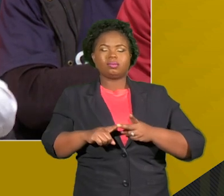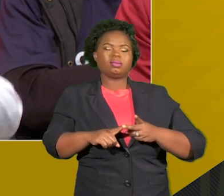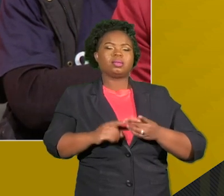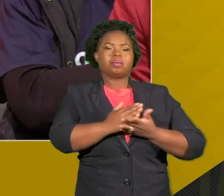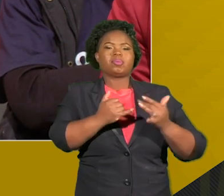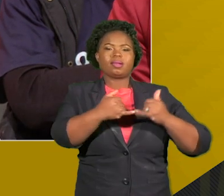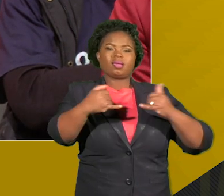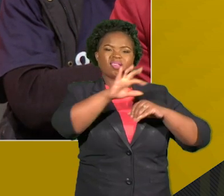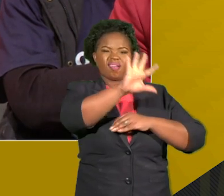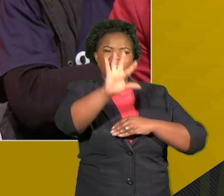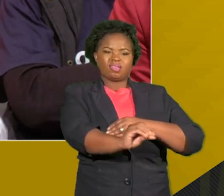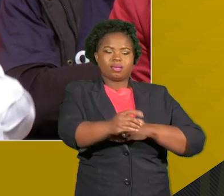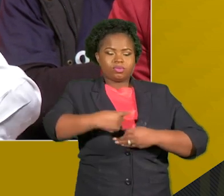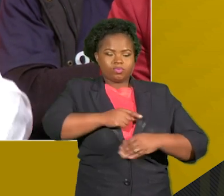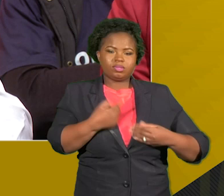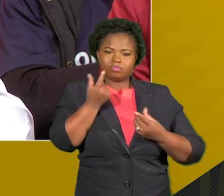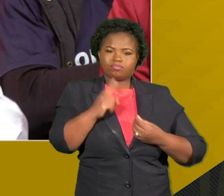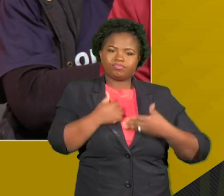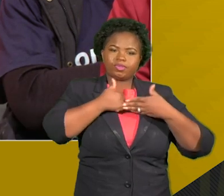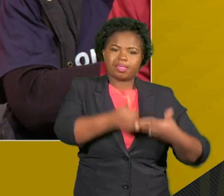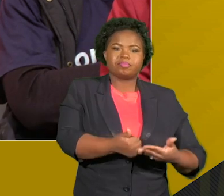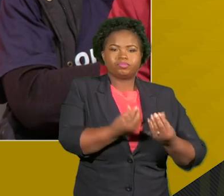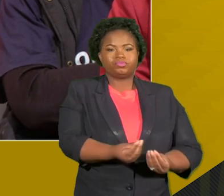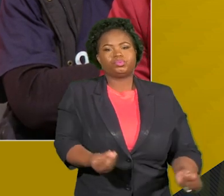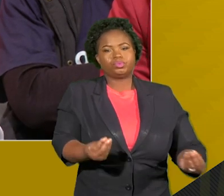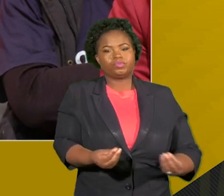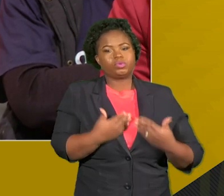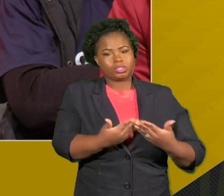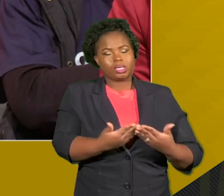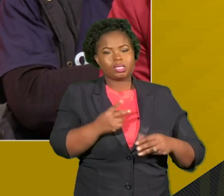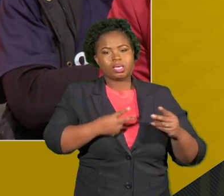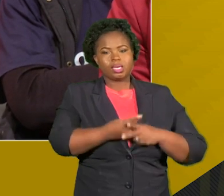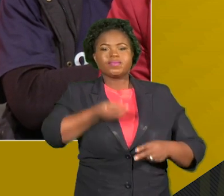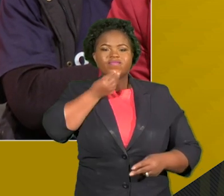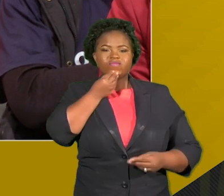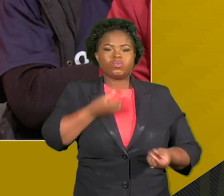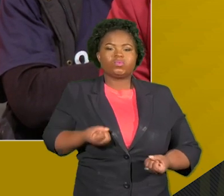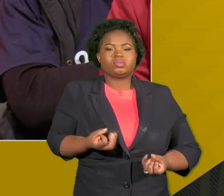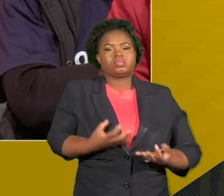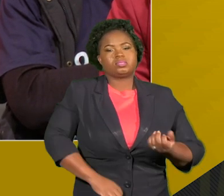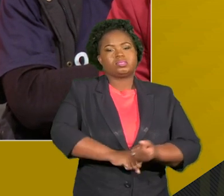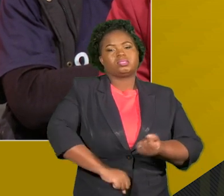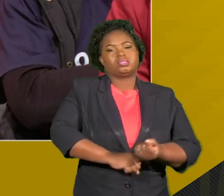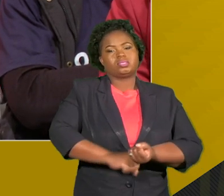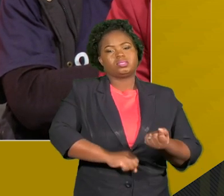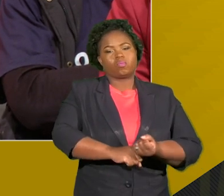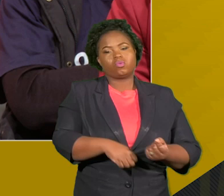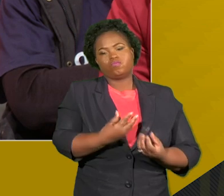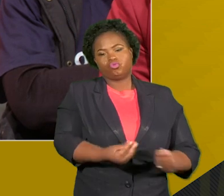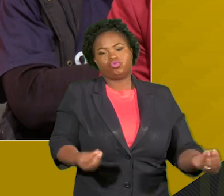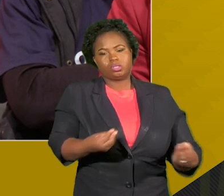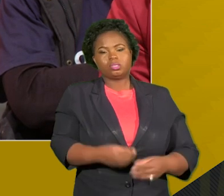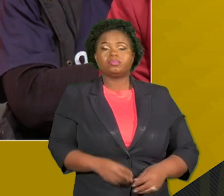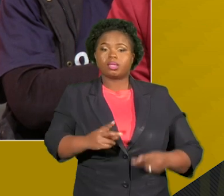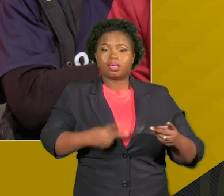focus ekuncediseni abantwana ngama studies wabo and then khona ne feeding scheme phakathi. Yeah, so in terms of funding senza ama